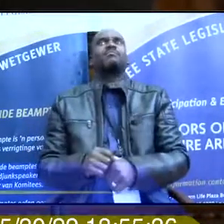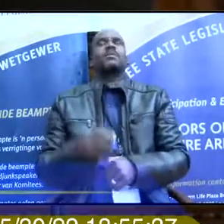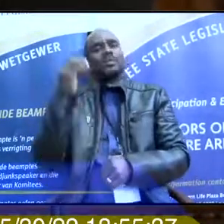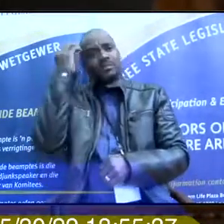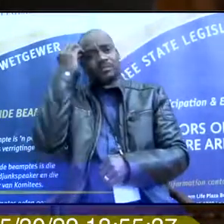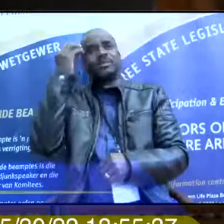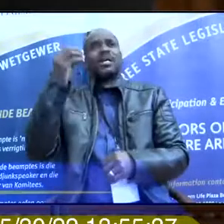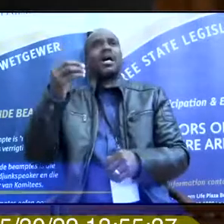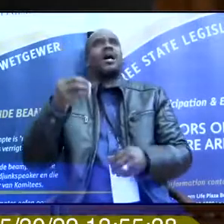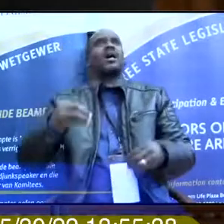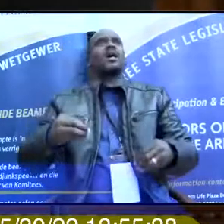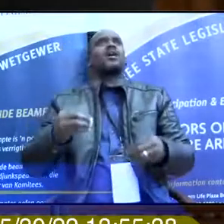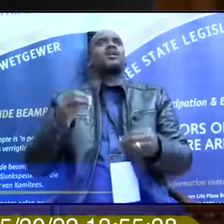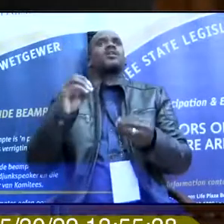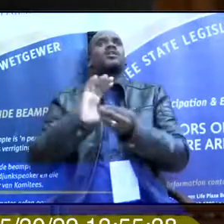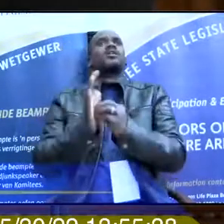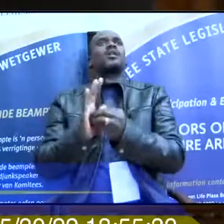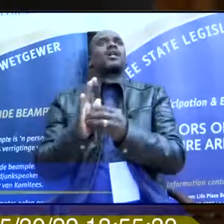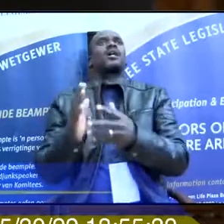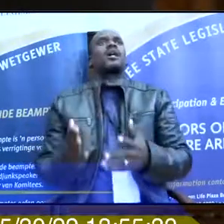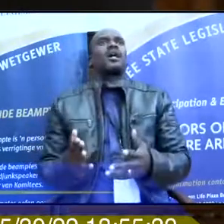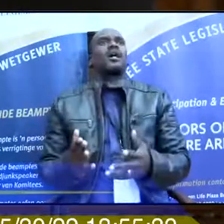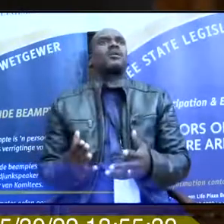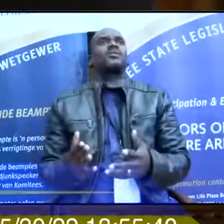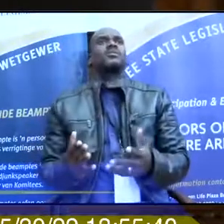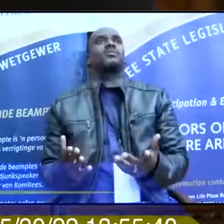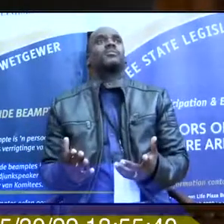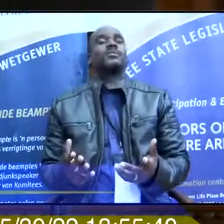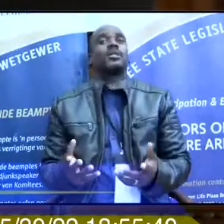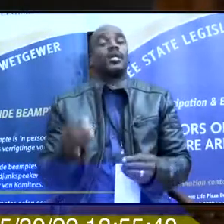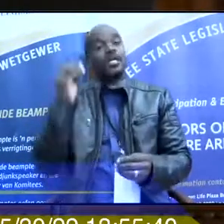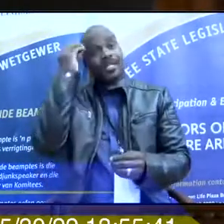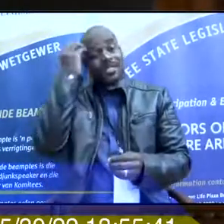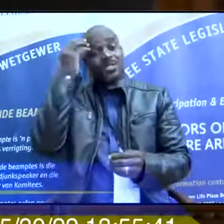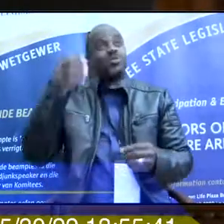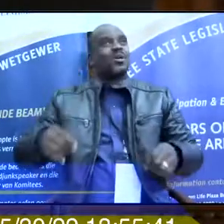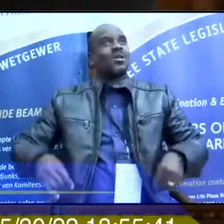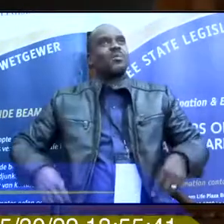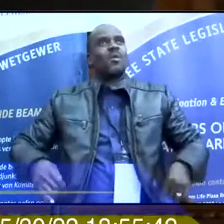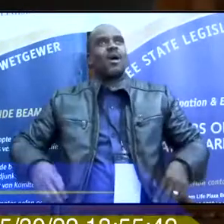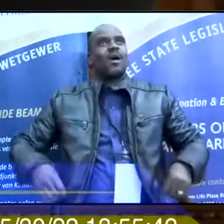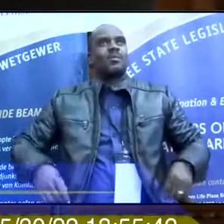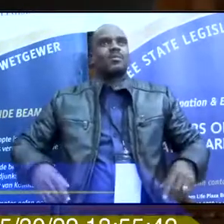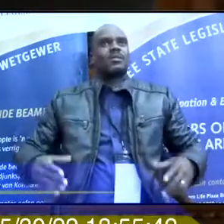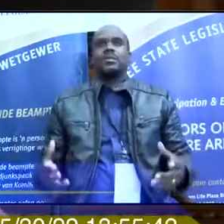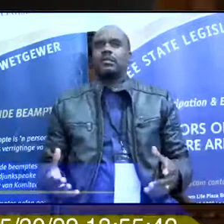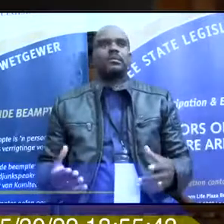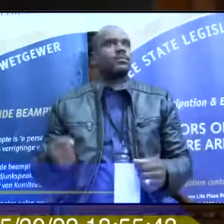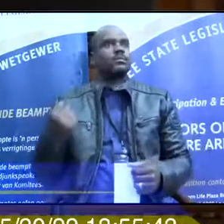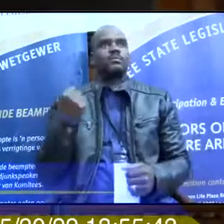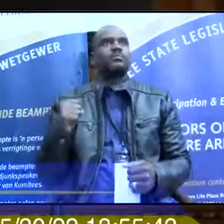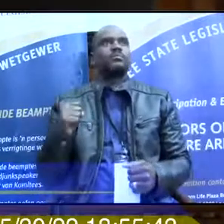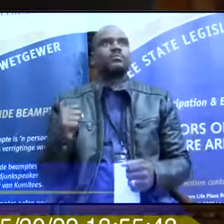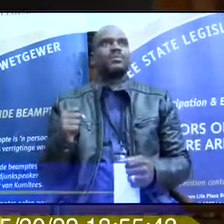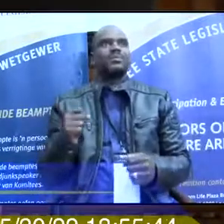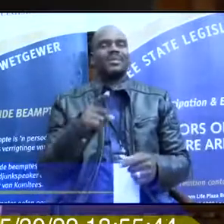crime we don't have to show our way to talk to the issue of corruption there is that particular